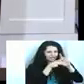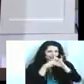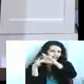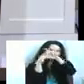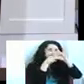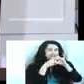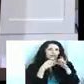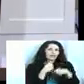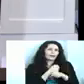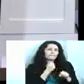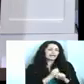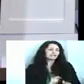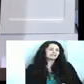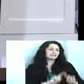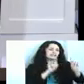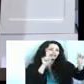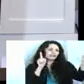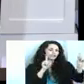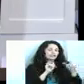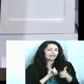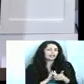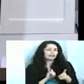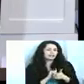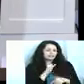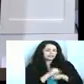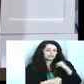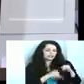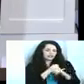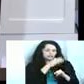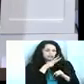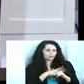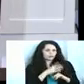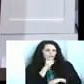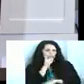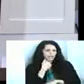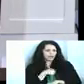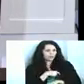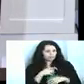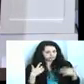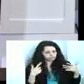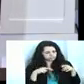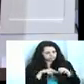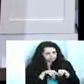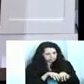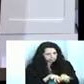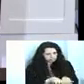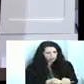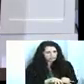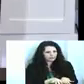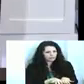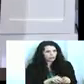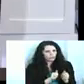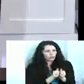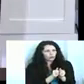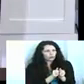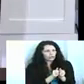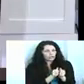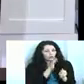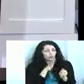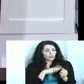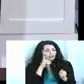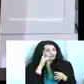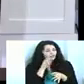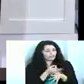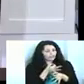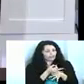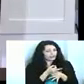a difference. On this International Women's Day, we align ourselves with women of faith who have not kept the